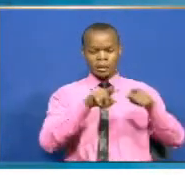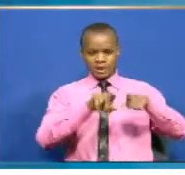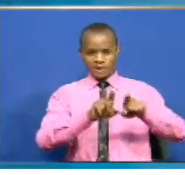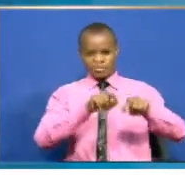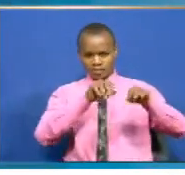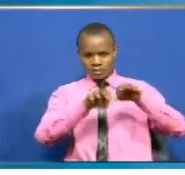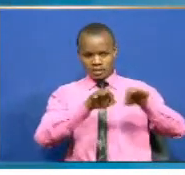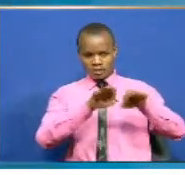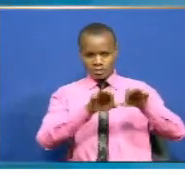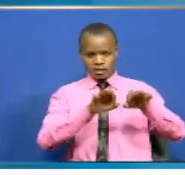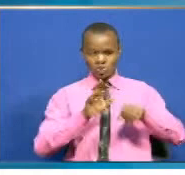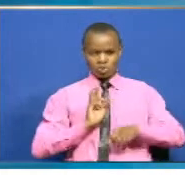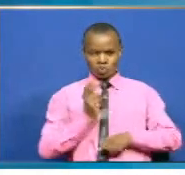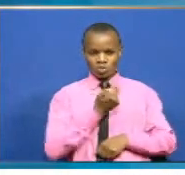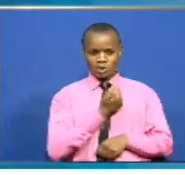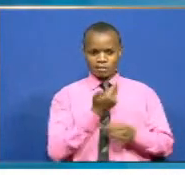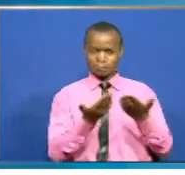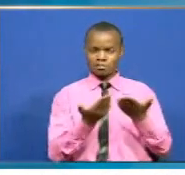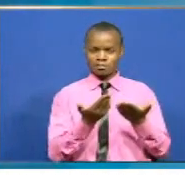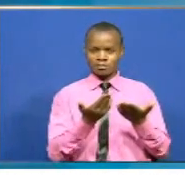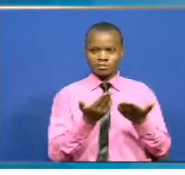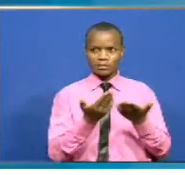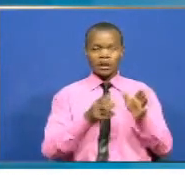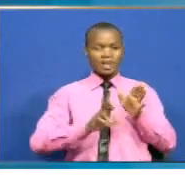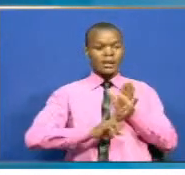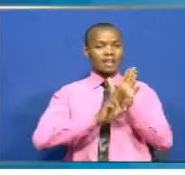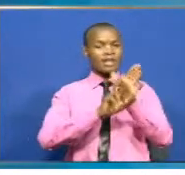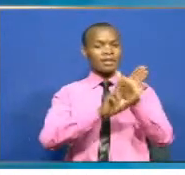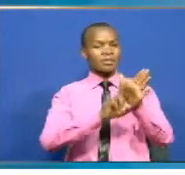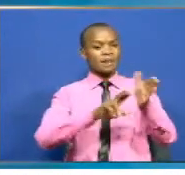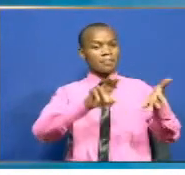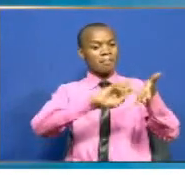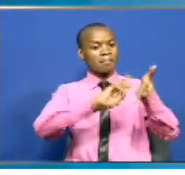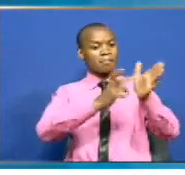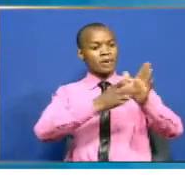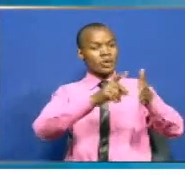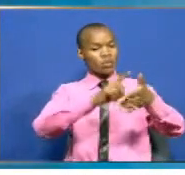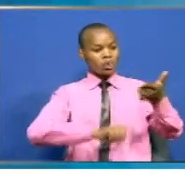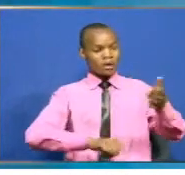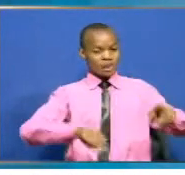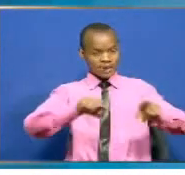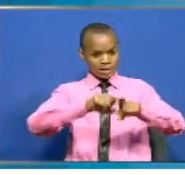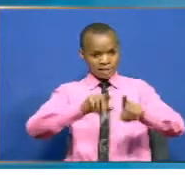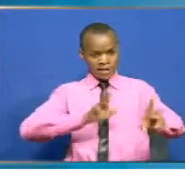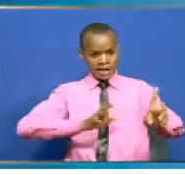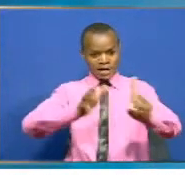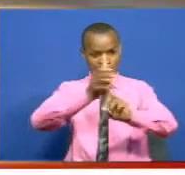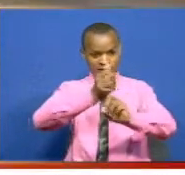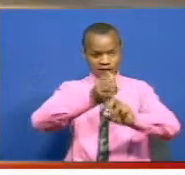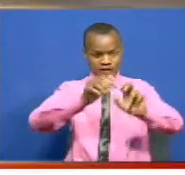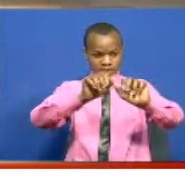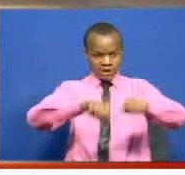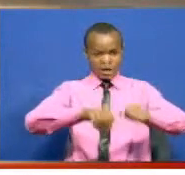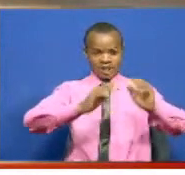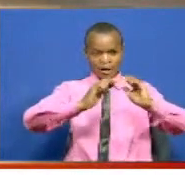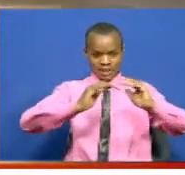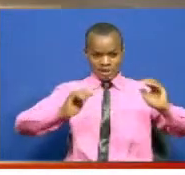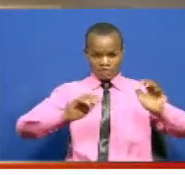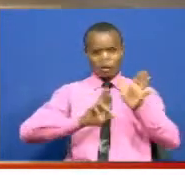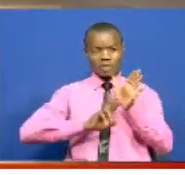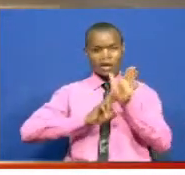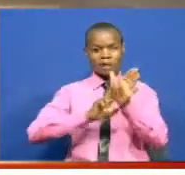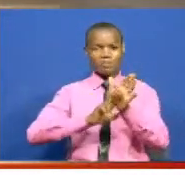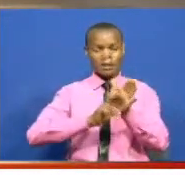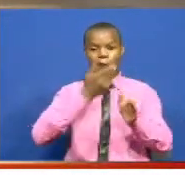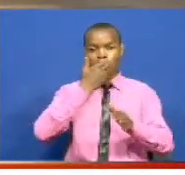us what representation ought to mean and how we can achieve that representation in an